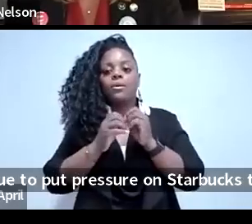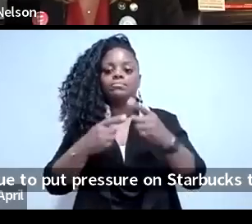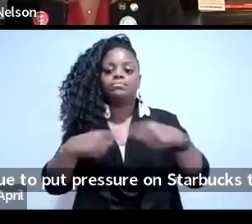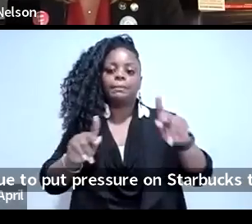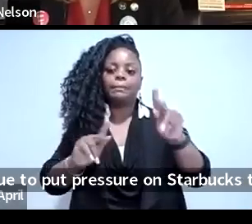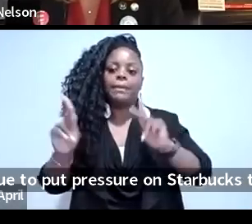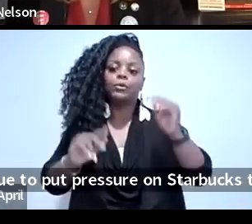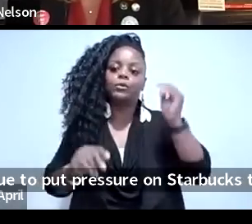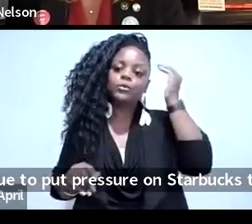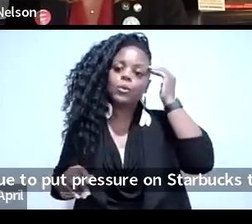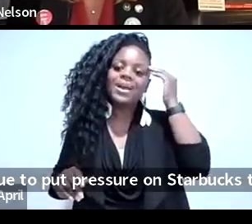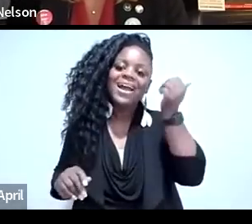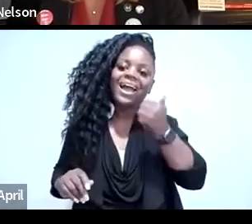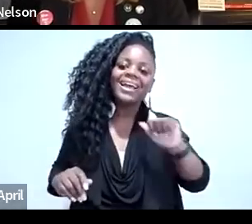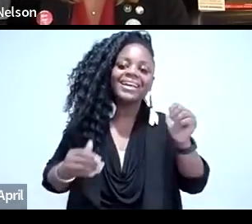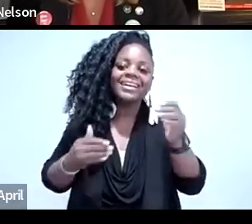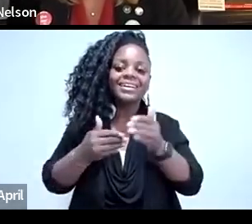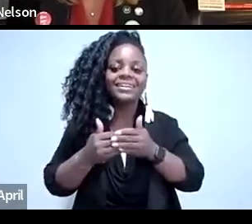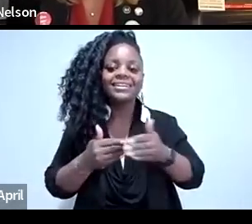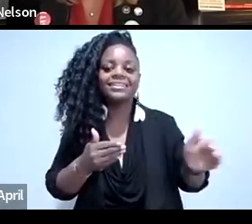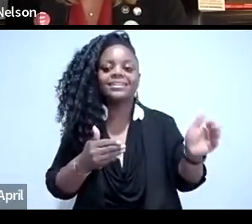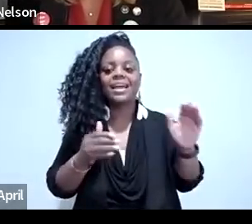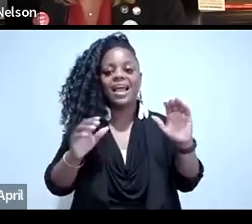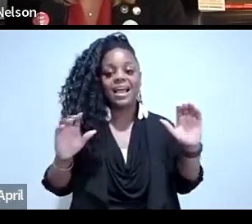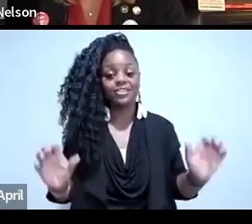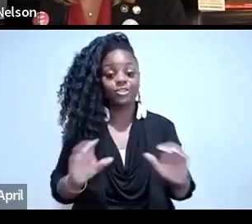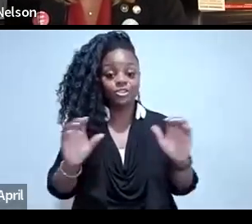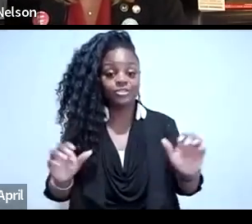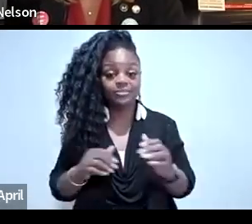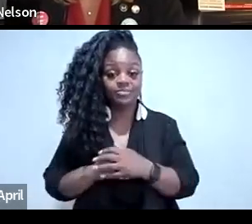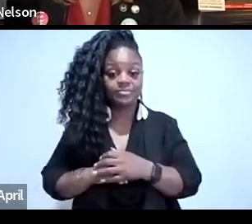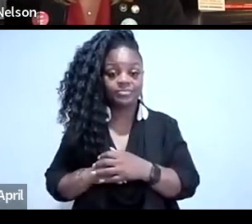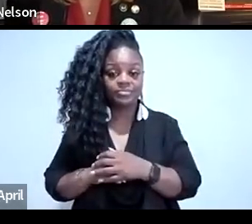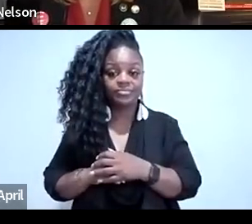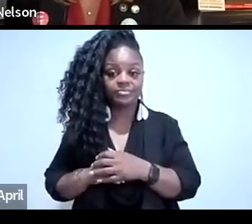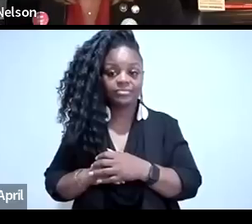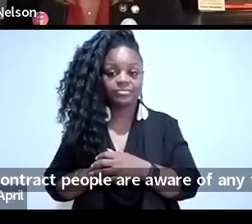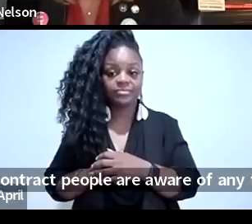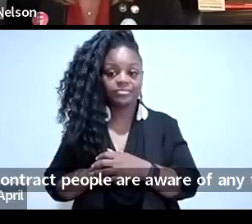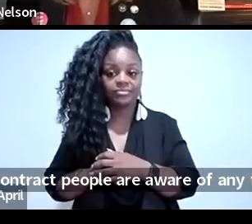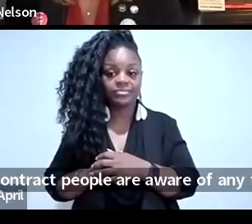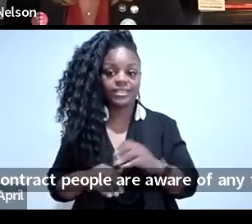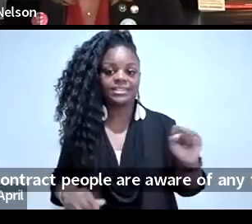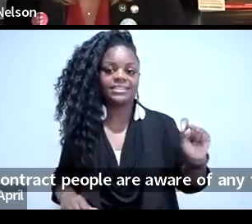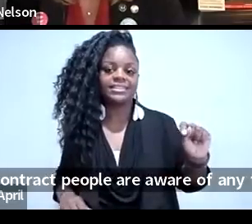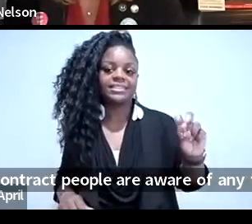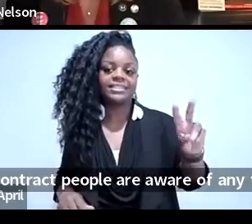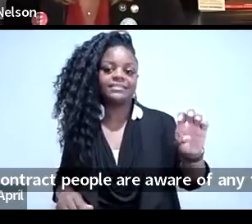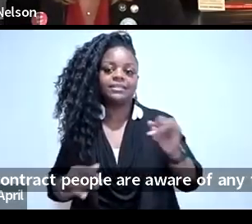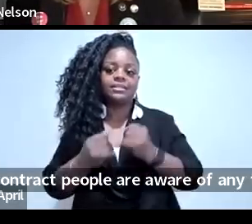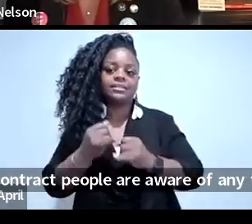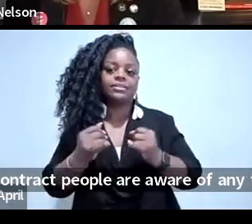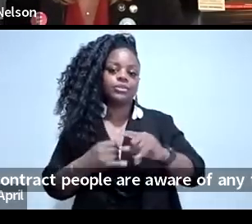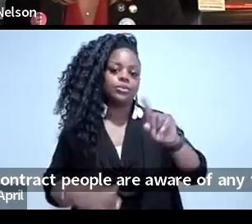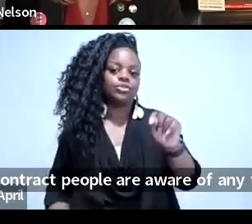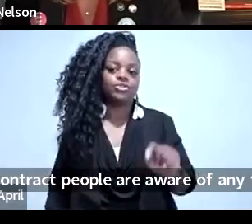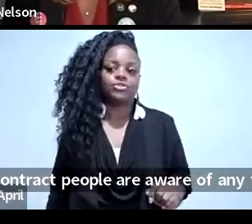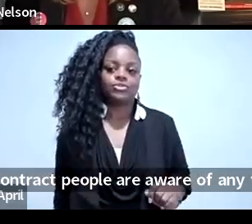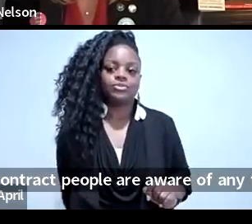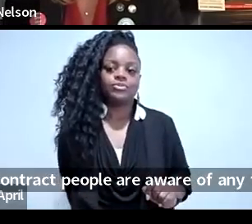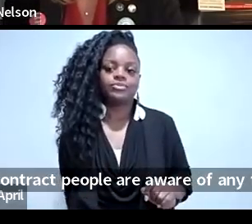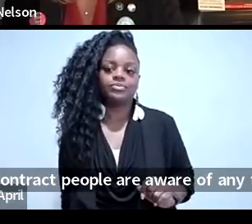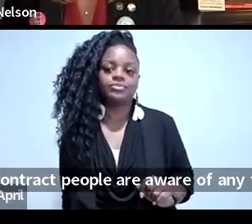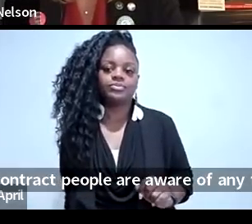Chris. Immigrant workers seem overlooked in the current labor moment, despite their centrality in the resurgence of the labor